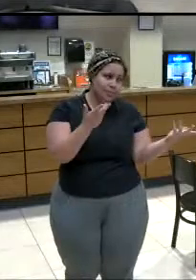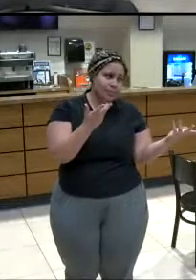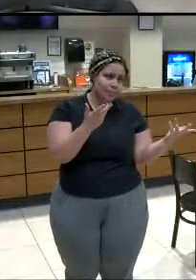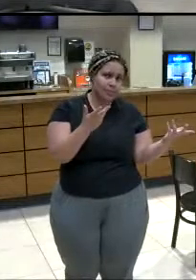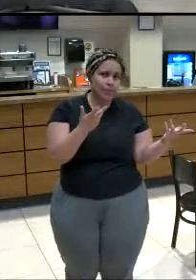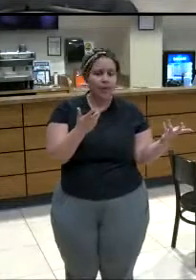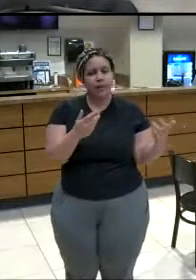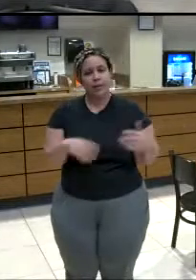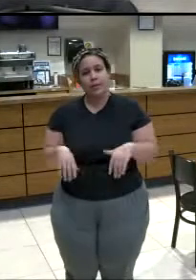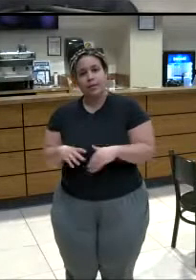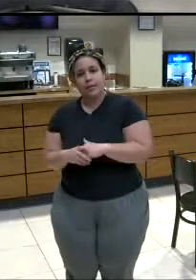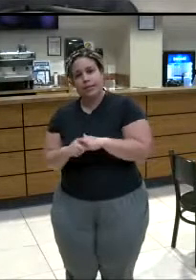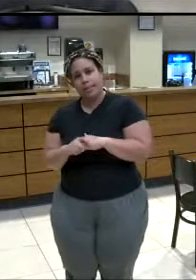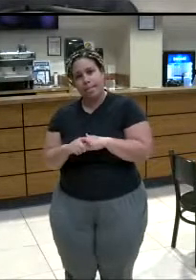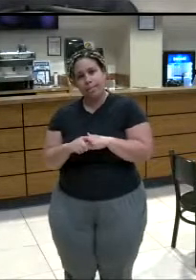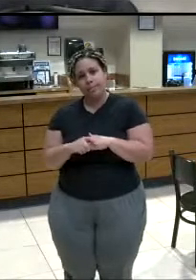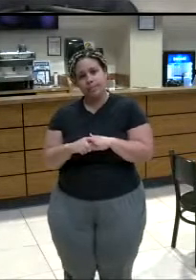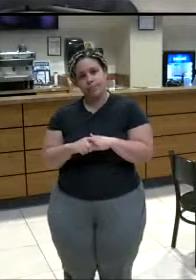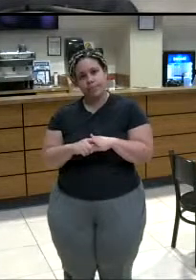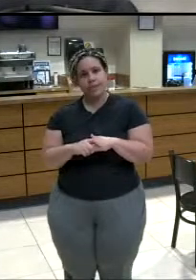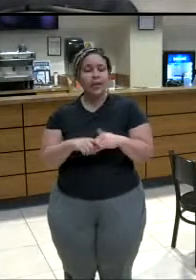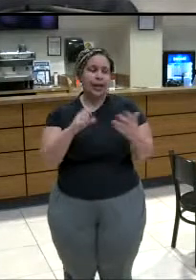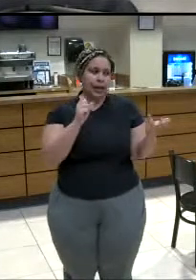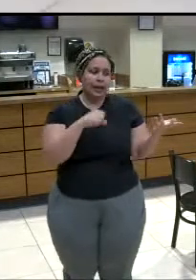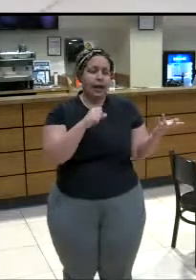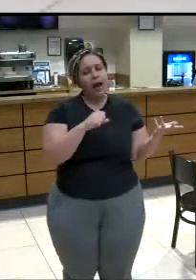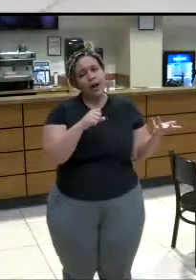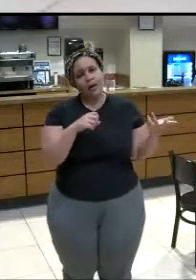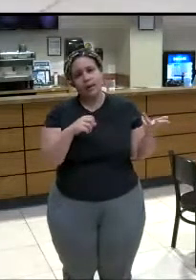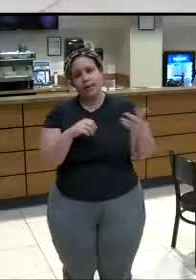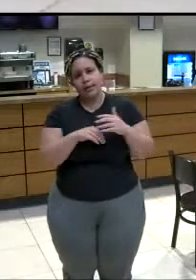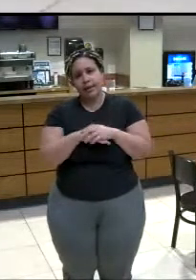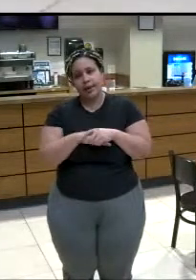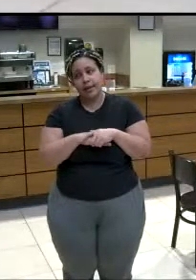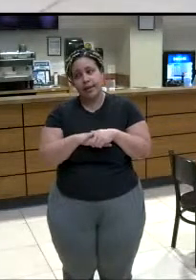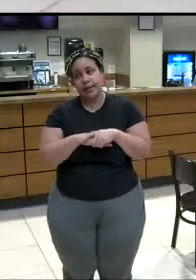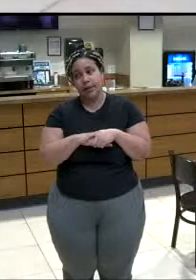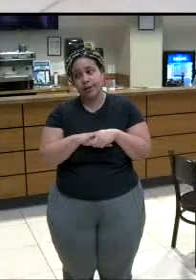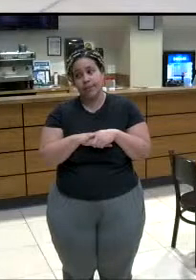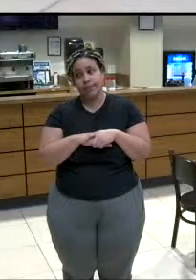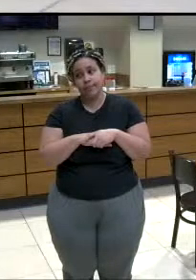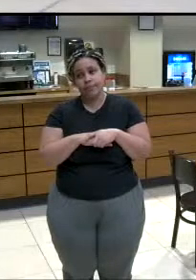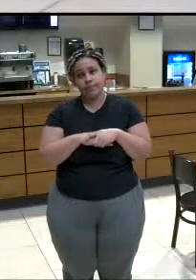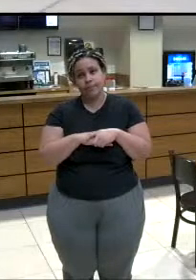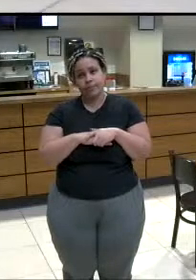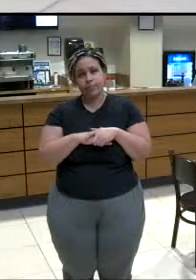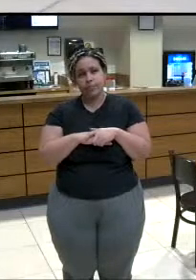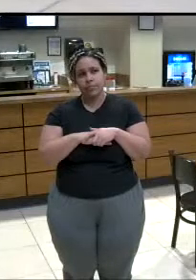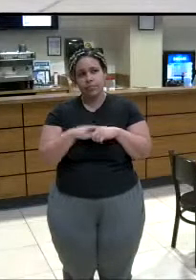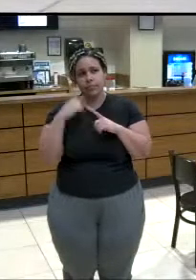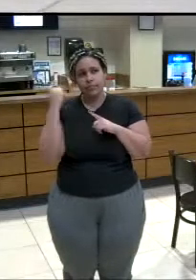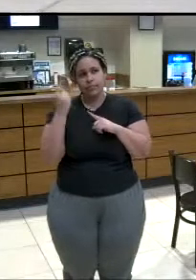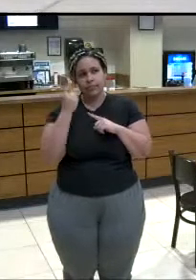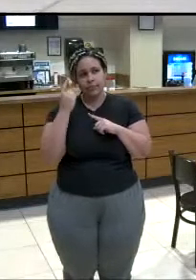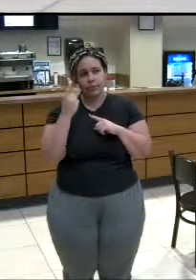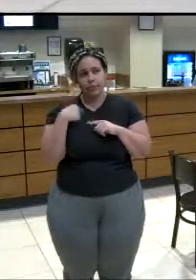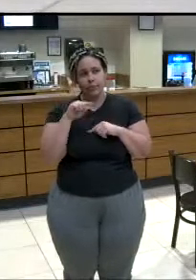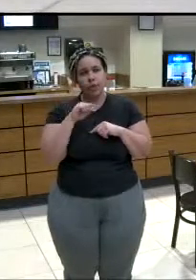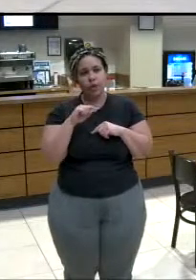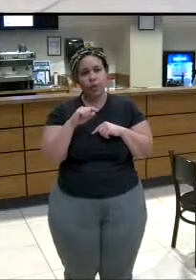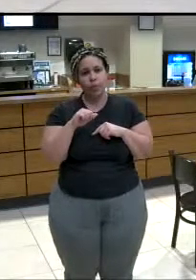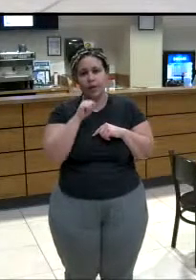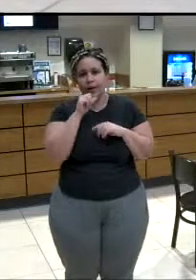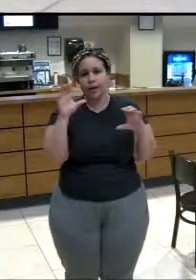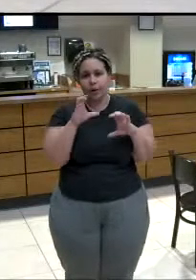able to make course corrections. Yeah. So, and you know, I think we would not do things we don't believe